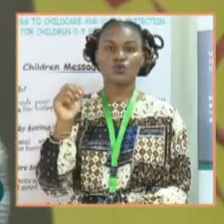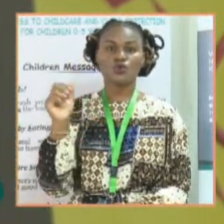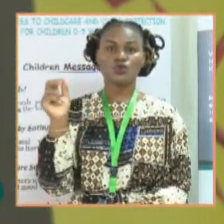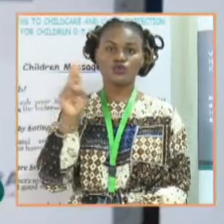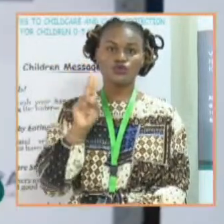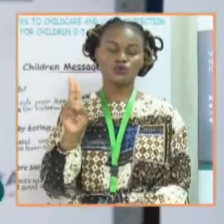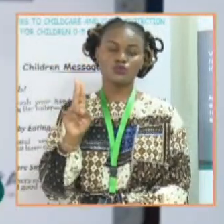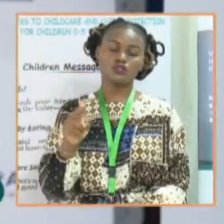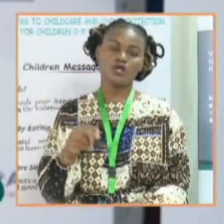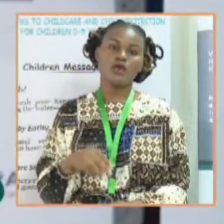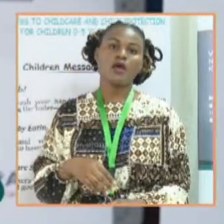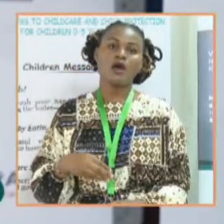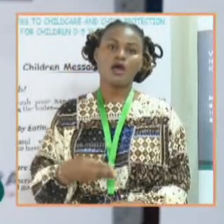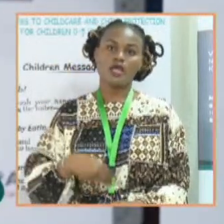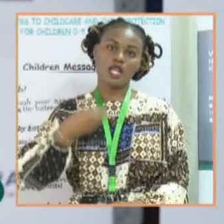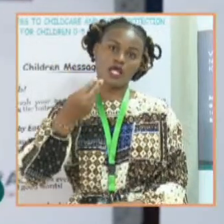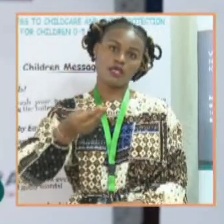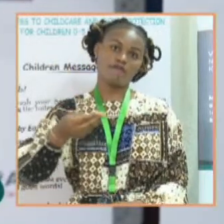Thank you.